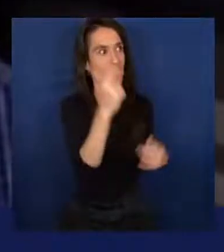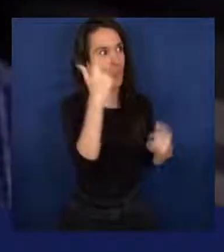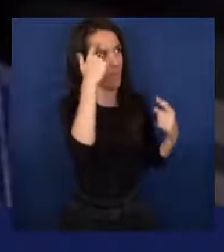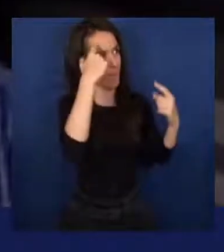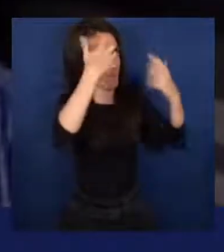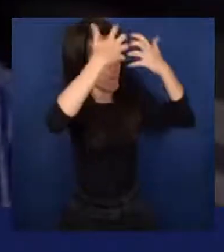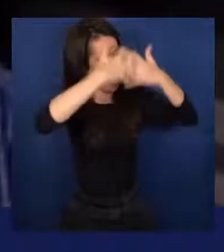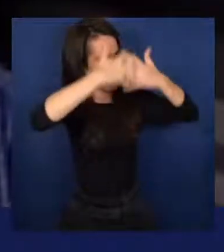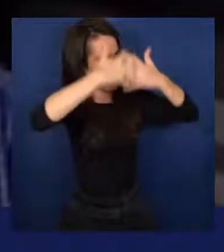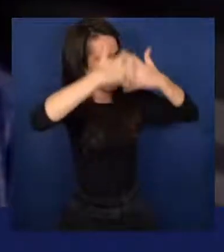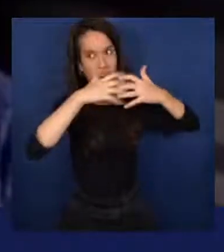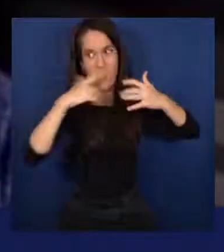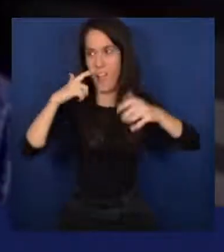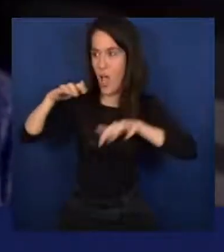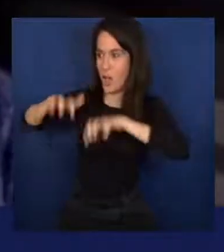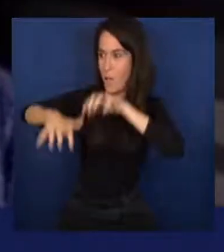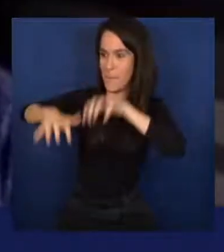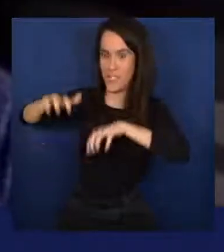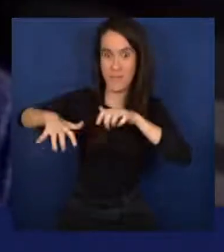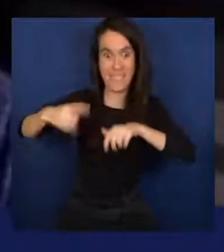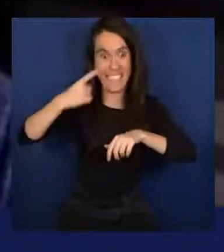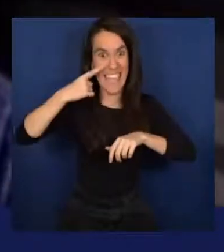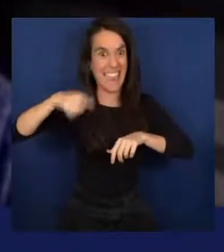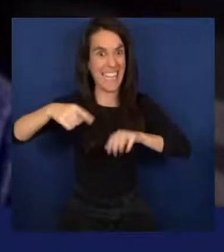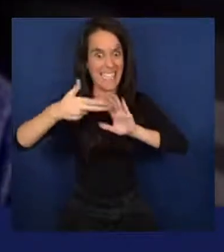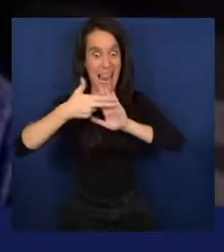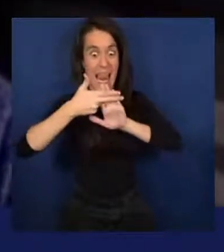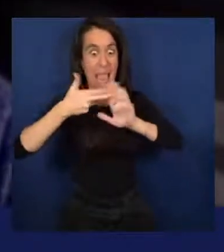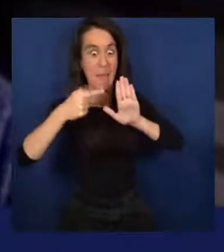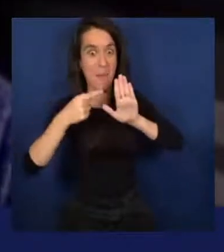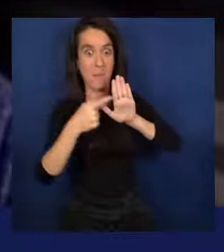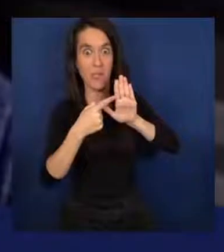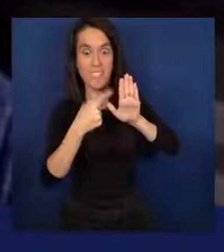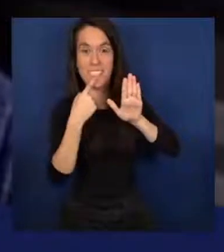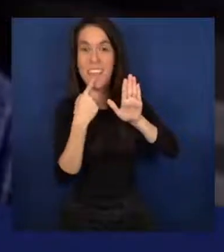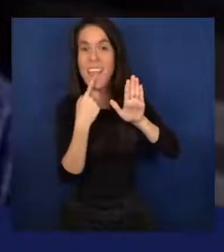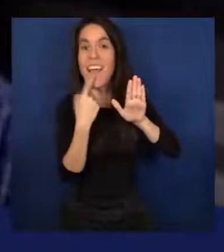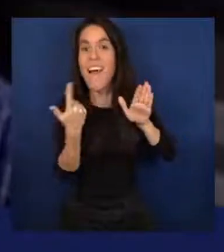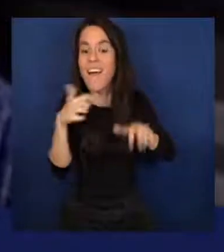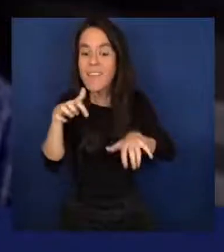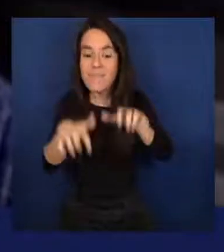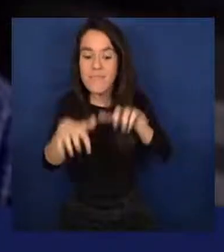did you read the label? The label says the computer is only amplifying our own data sets.